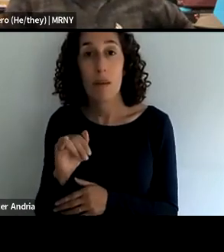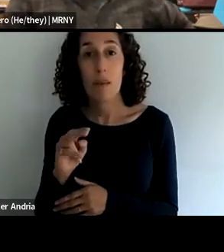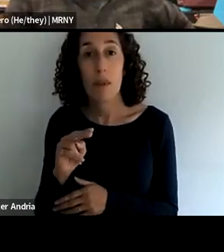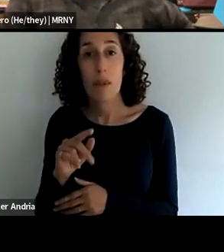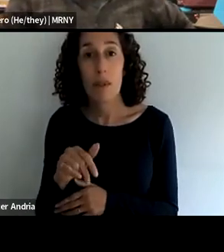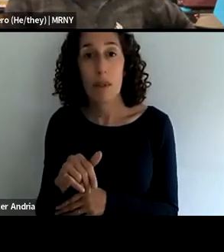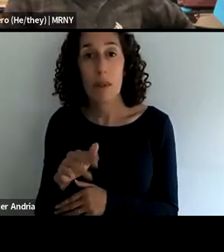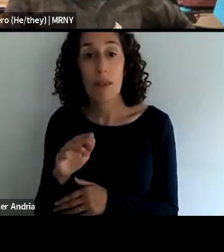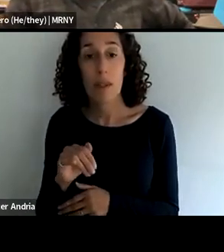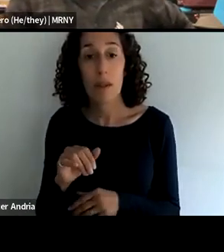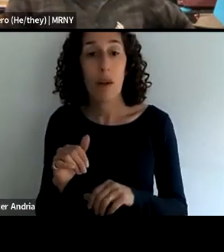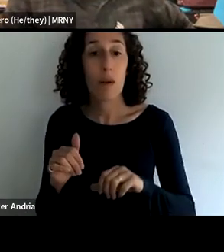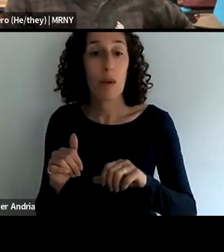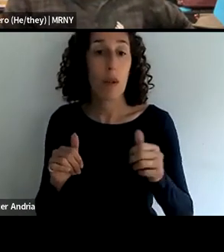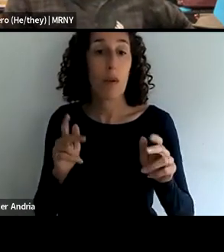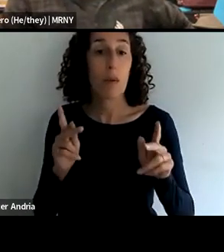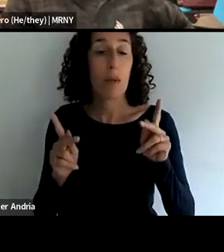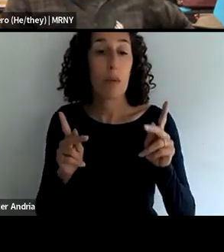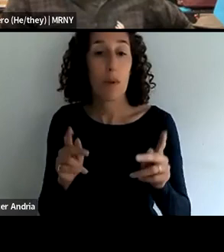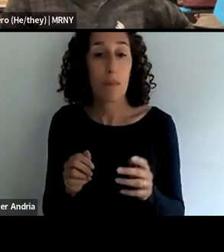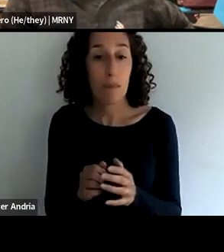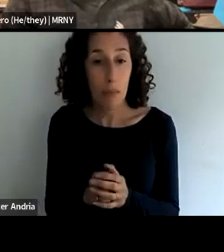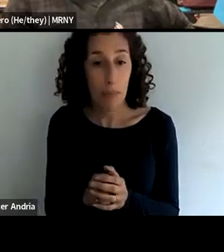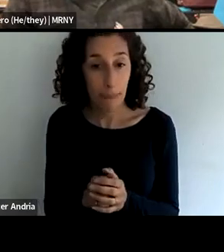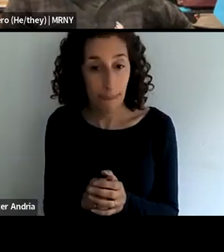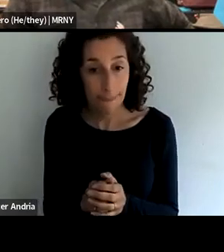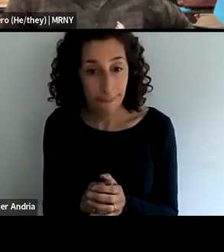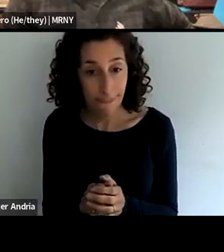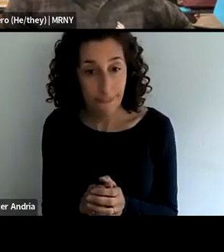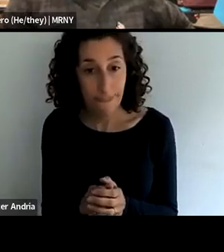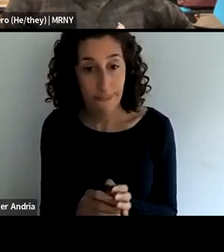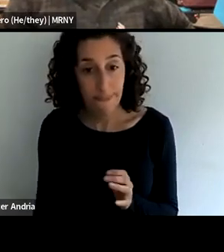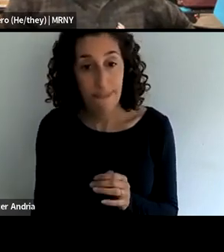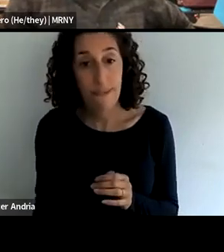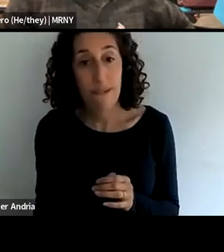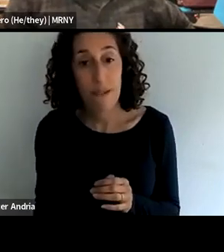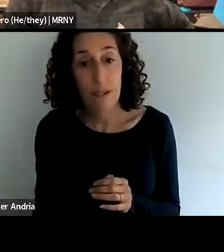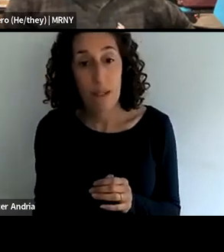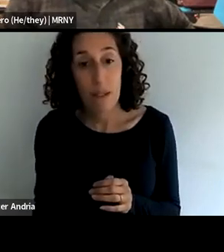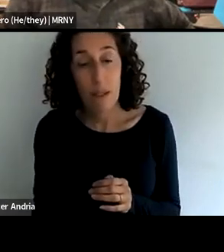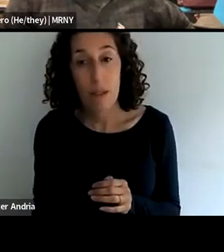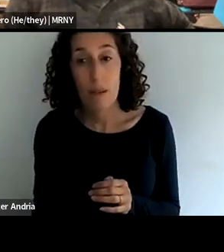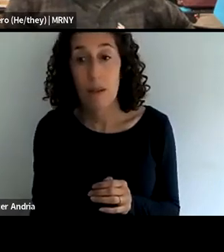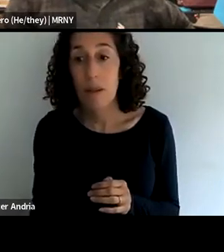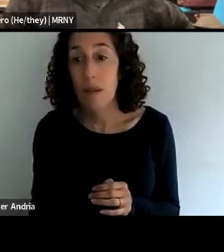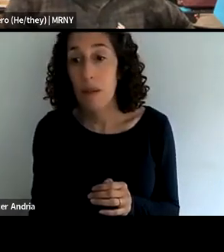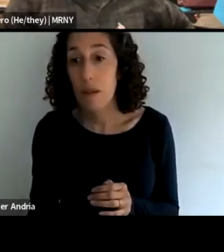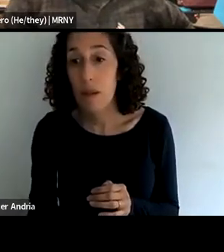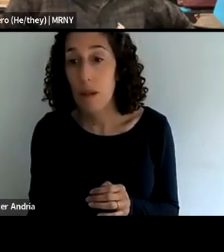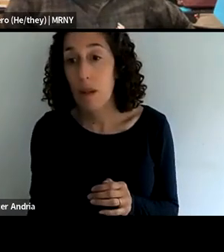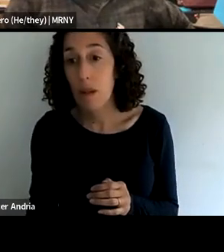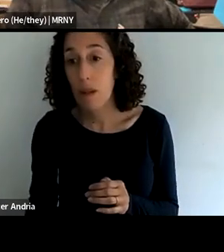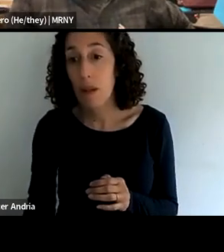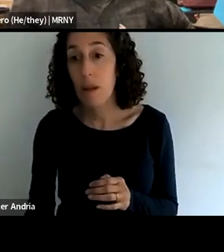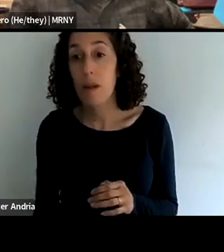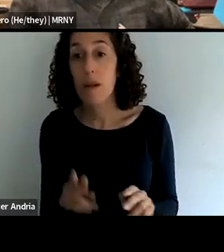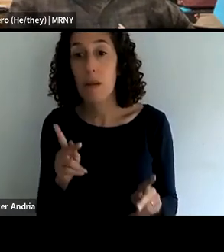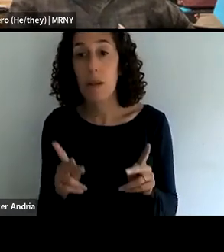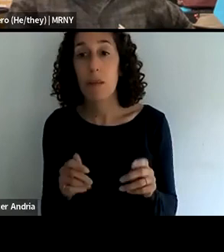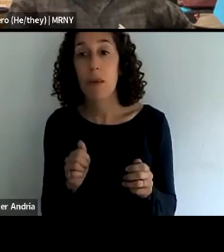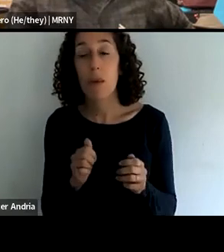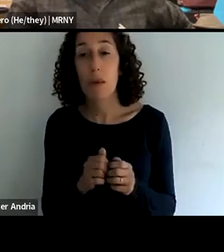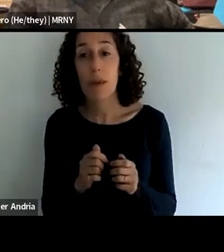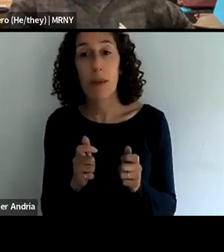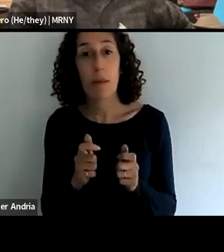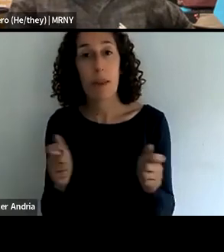think those with the biggest platforms that I've seen who, you know, are truly principled and speak on